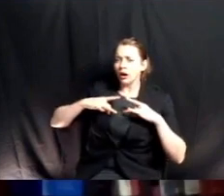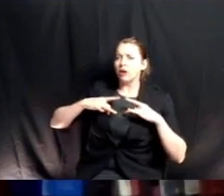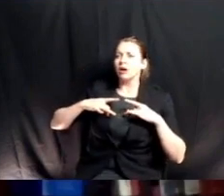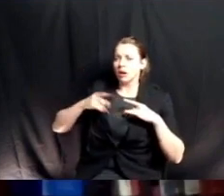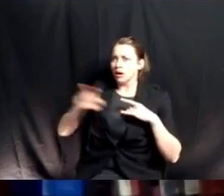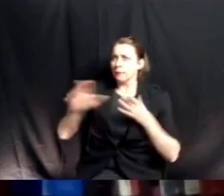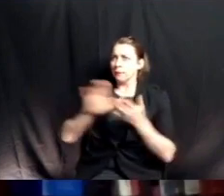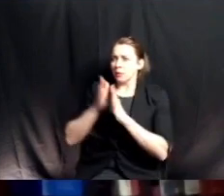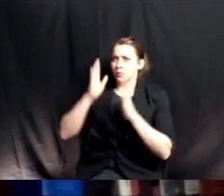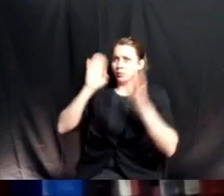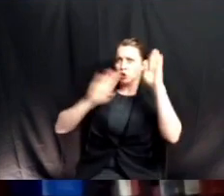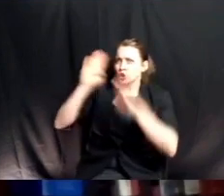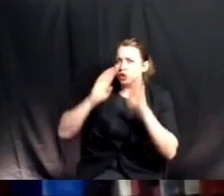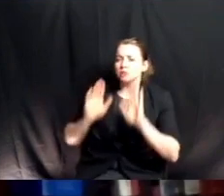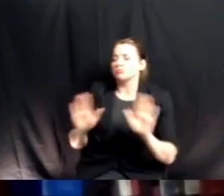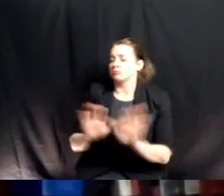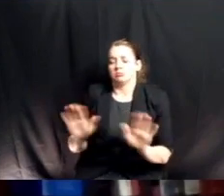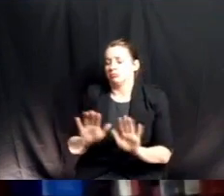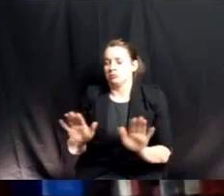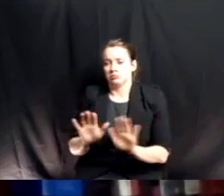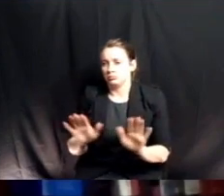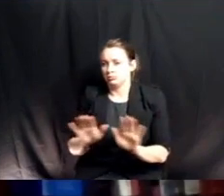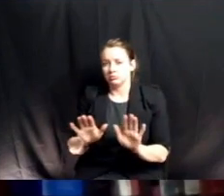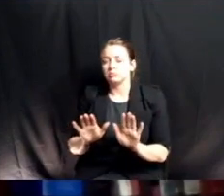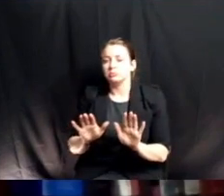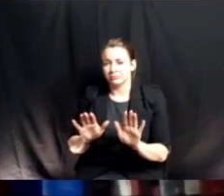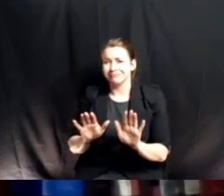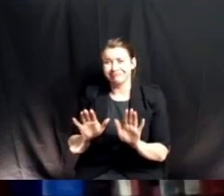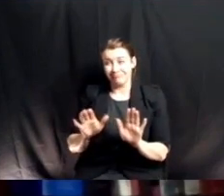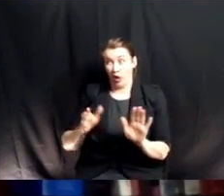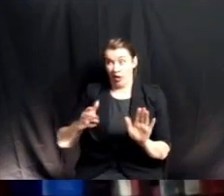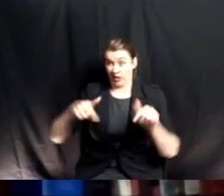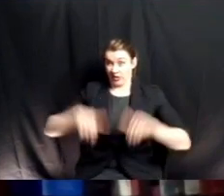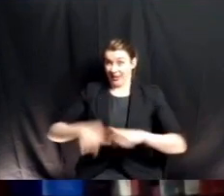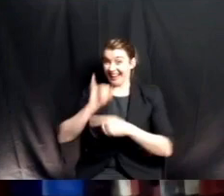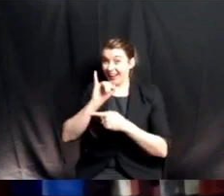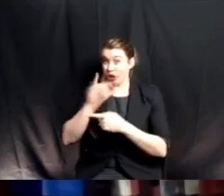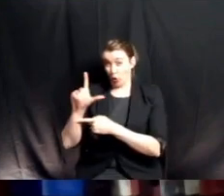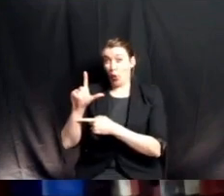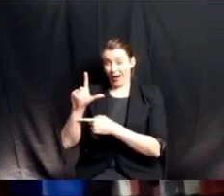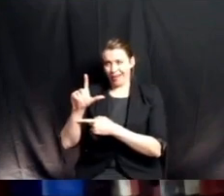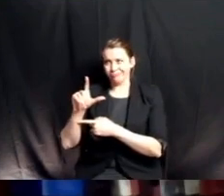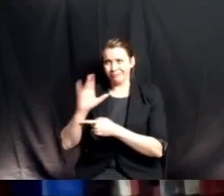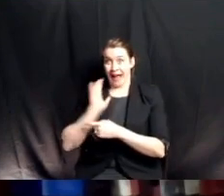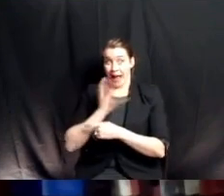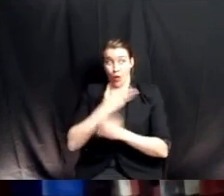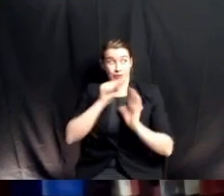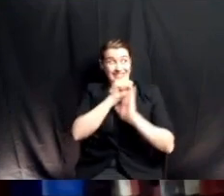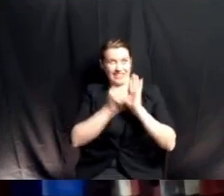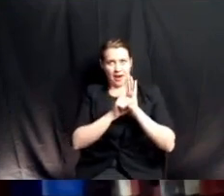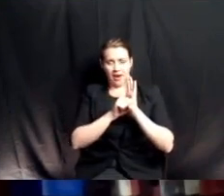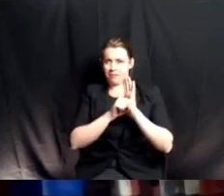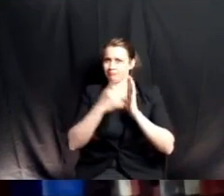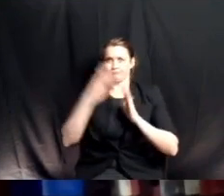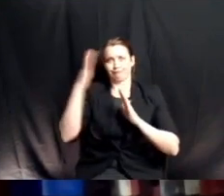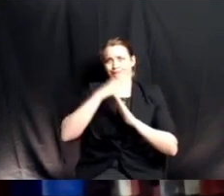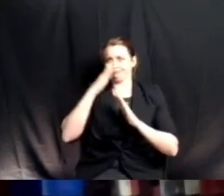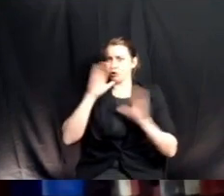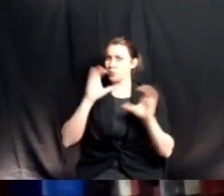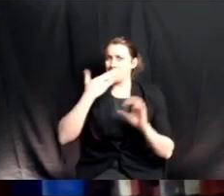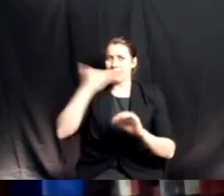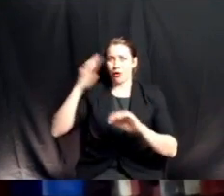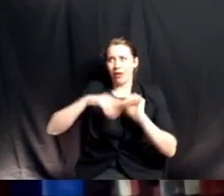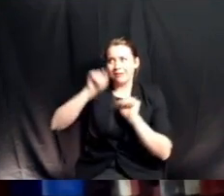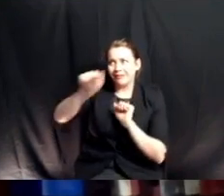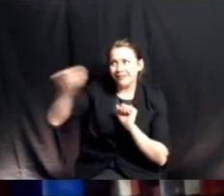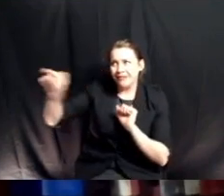the reality is that we're doing a better job than most other states at testing. And that's